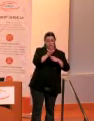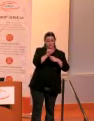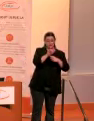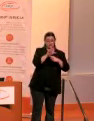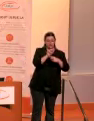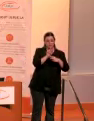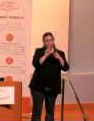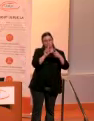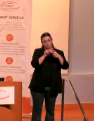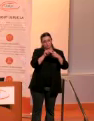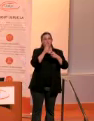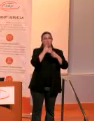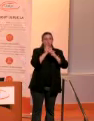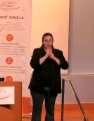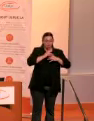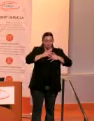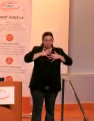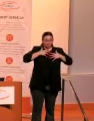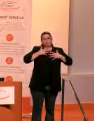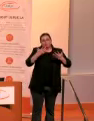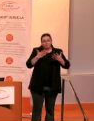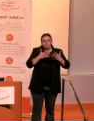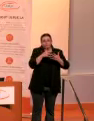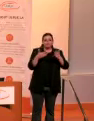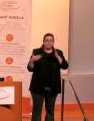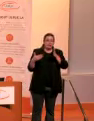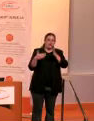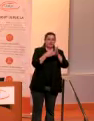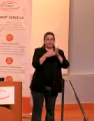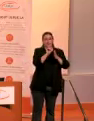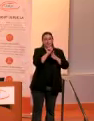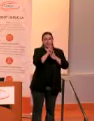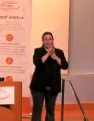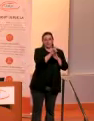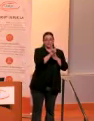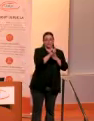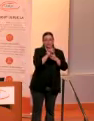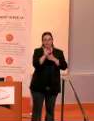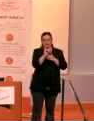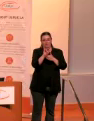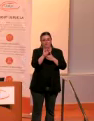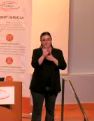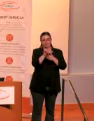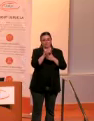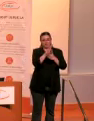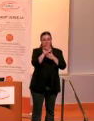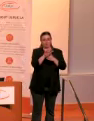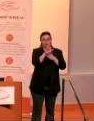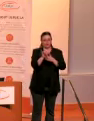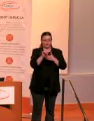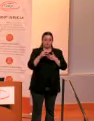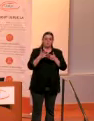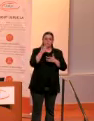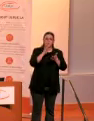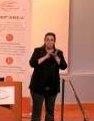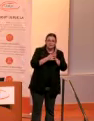fairly straightforward. It's anti-inflammatories, it's corticosteroids, it's immune suppressants, it's biologics.